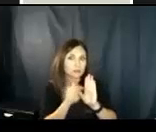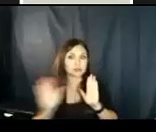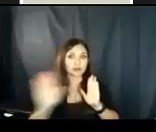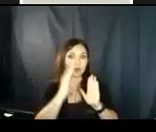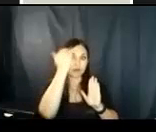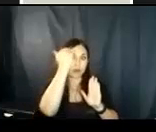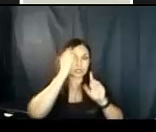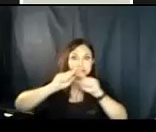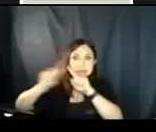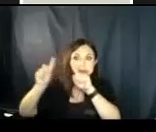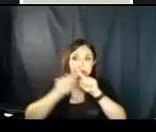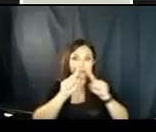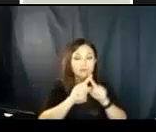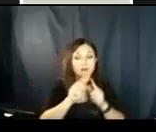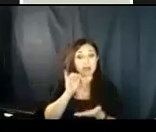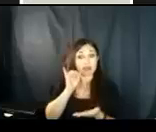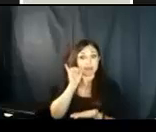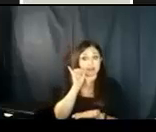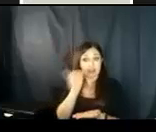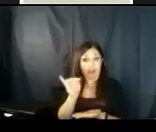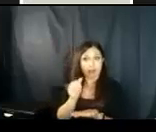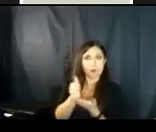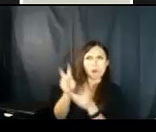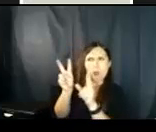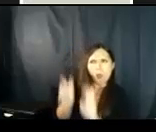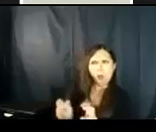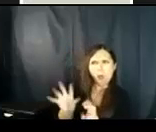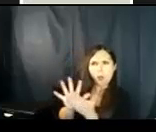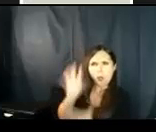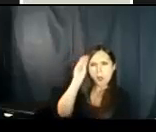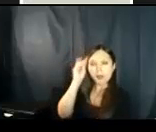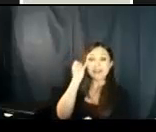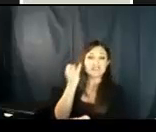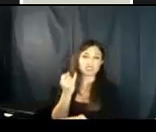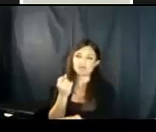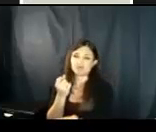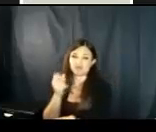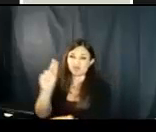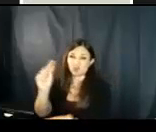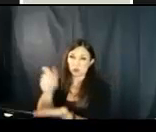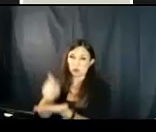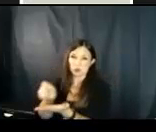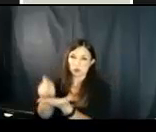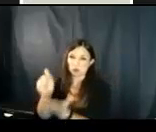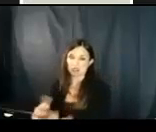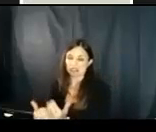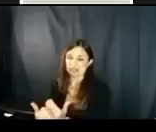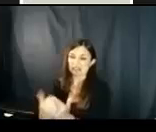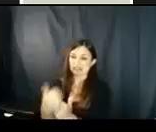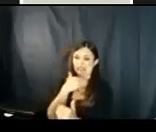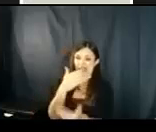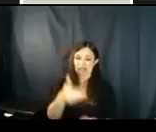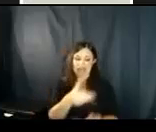assess what they're really learning. Okay, if your students are not great writers and they're presenting work to you that they probably was